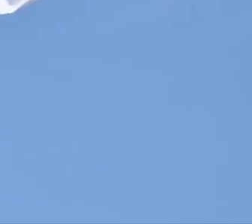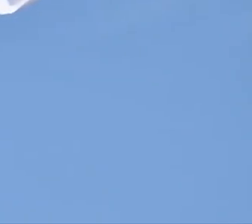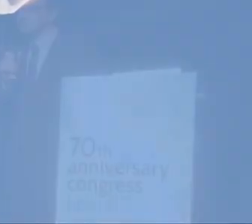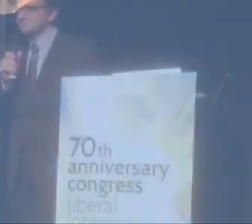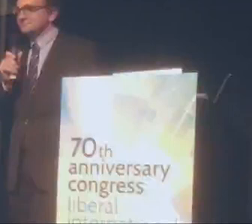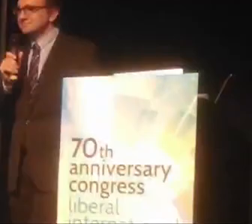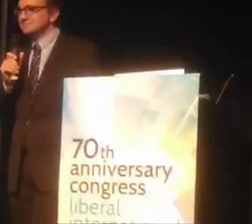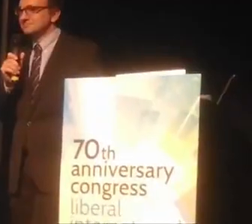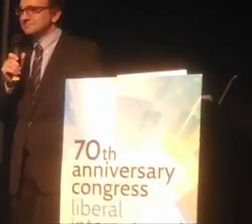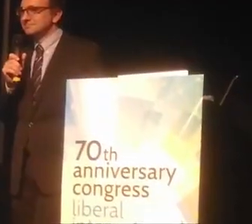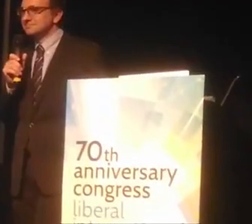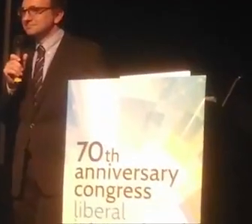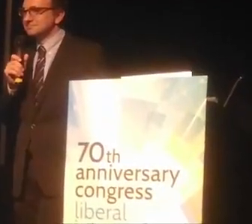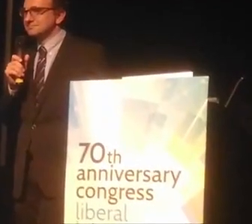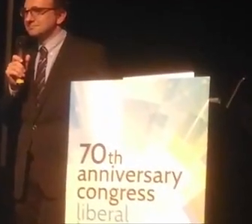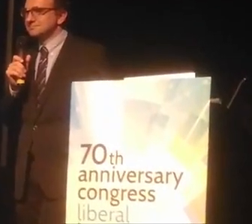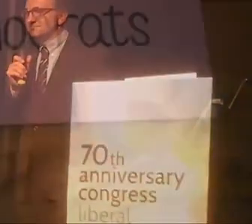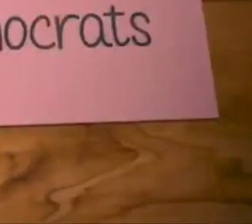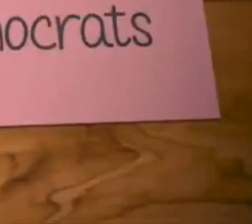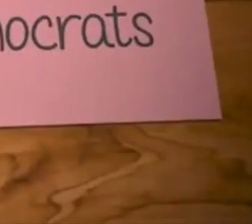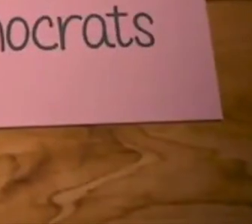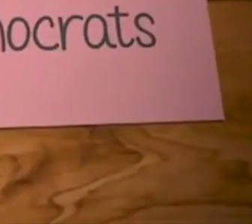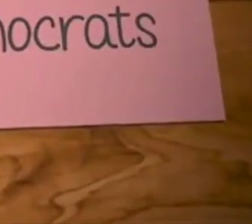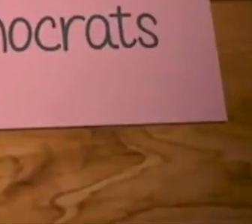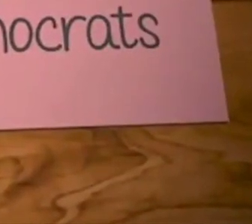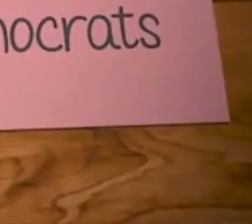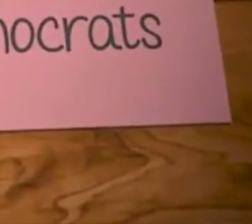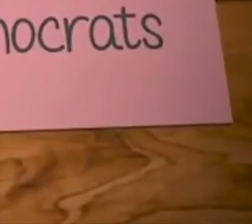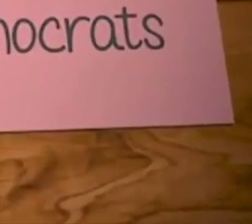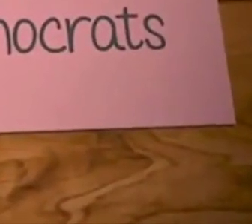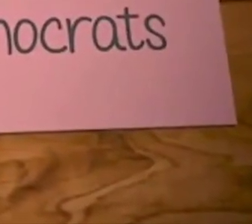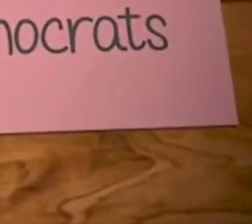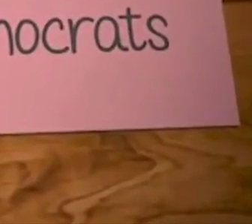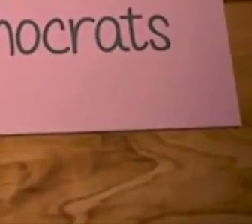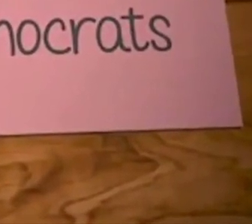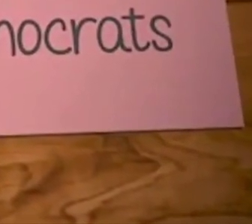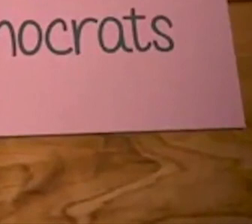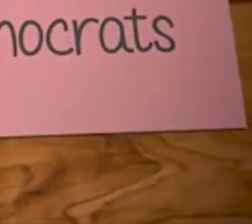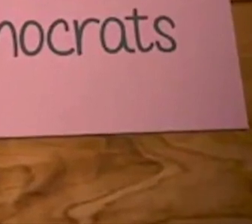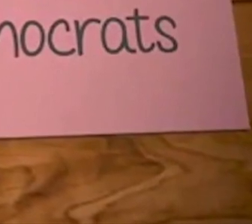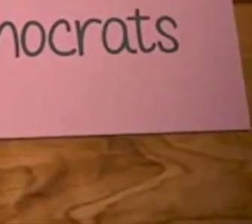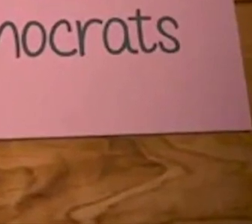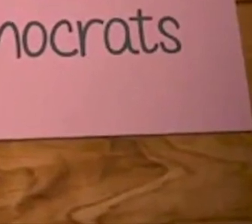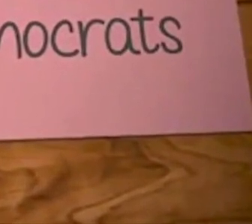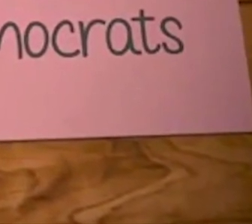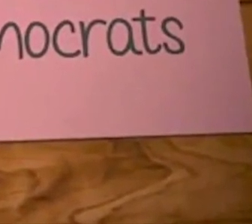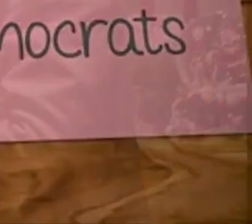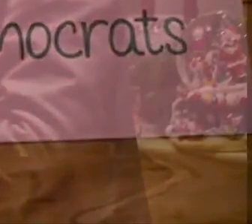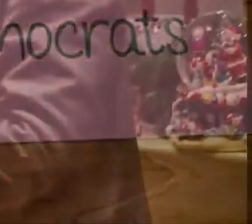members across the world. There are country-specific organizations too, like the Chinese Lib